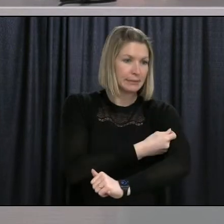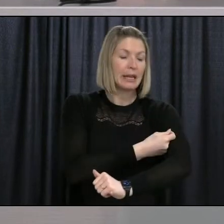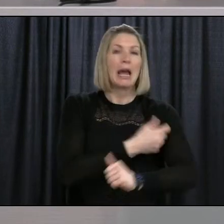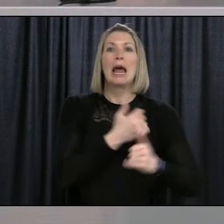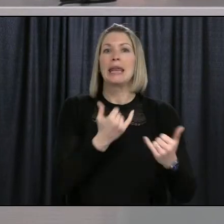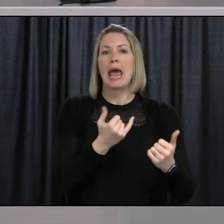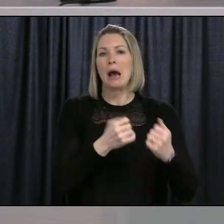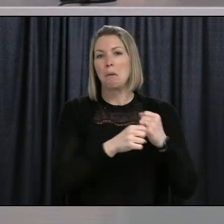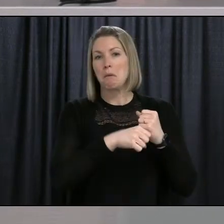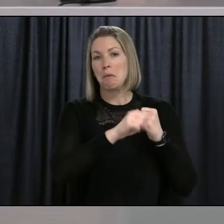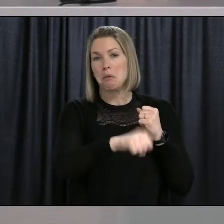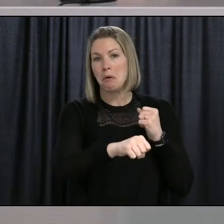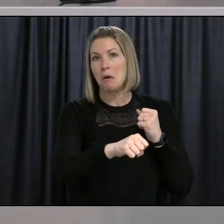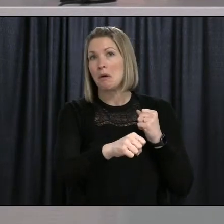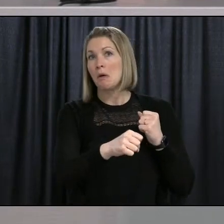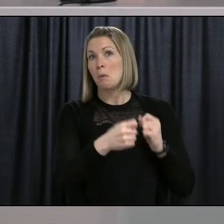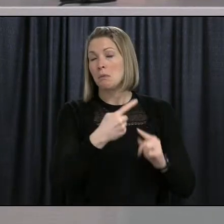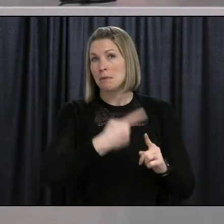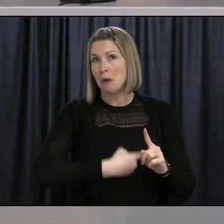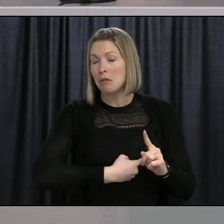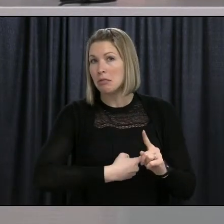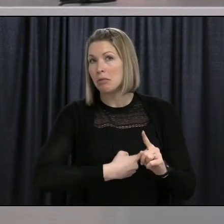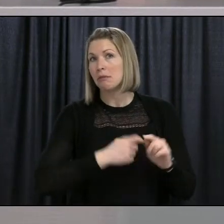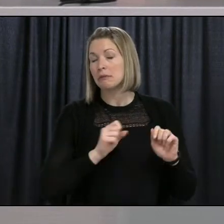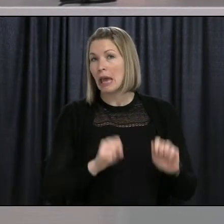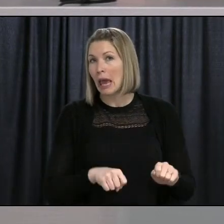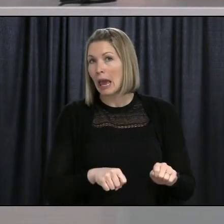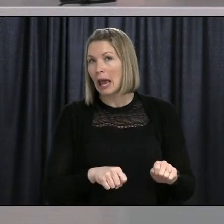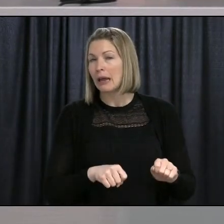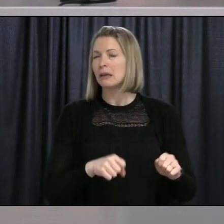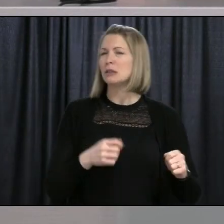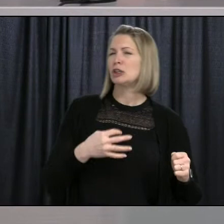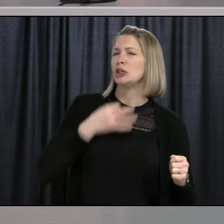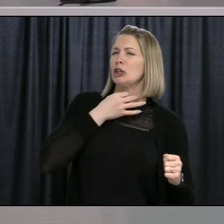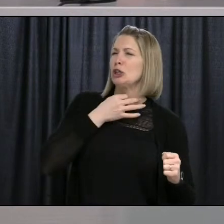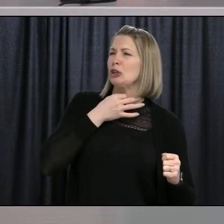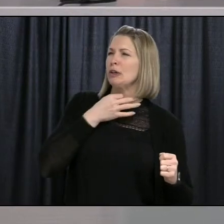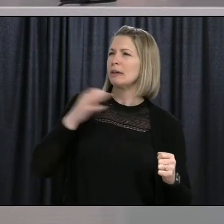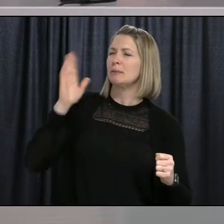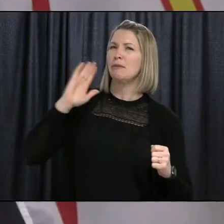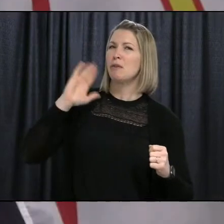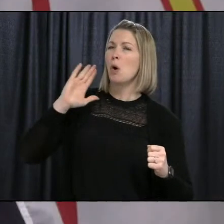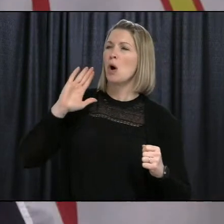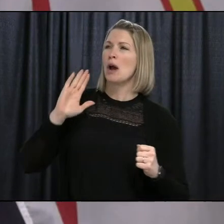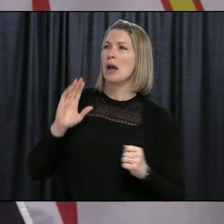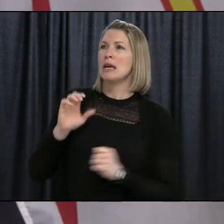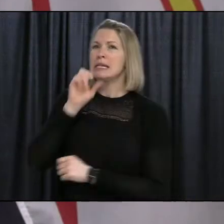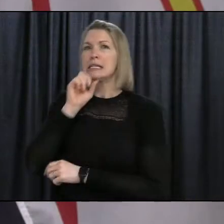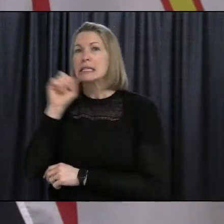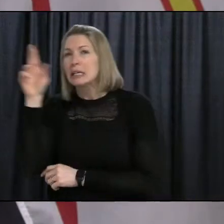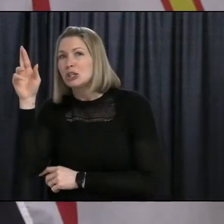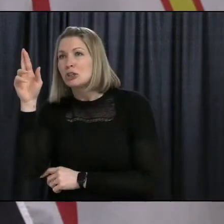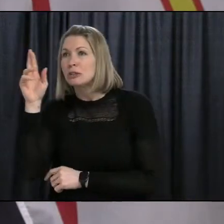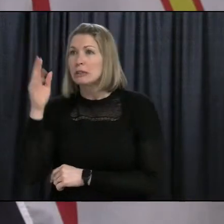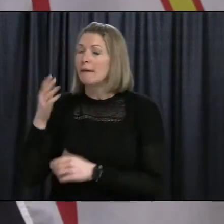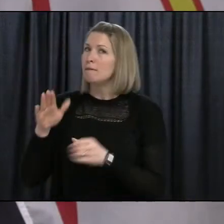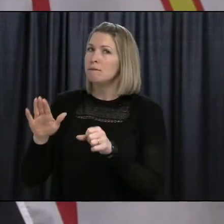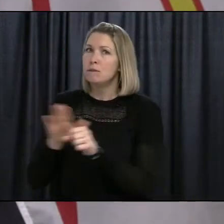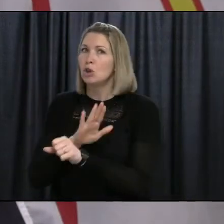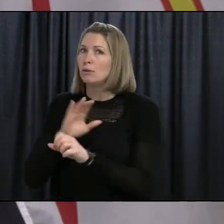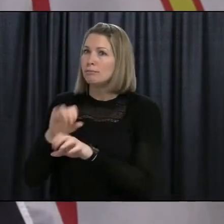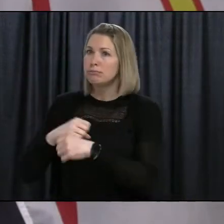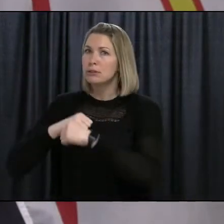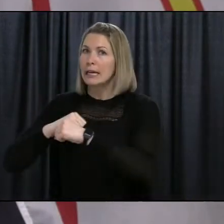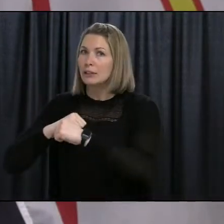wait a whole lot longer, maybe worried that their loved ones might not be as protected as they could have been? So I think what we have to remember when it comes to